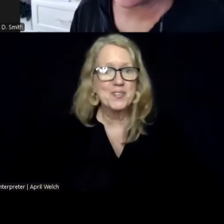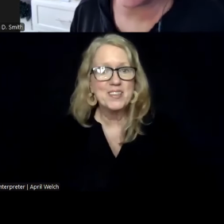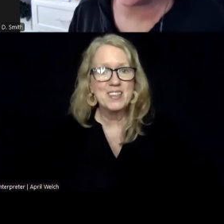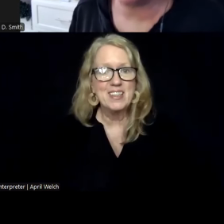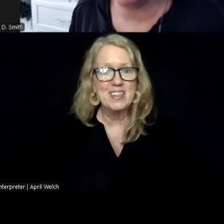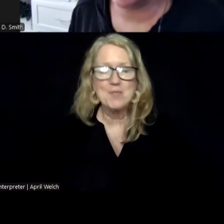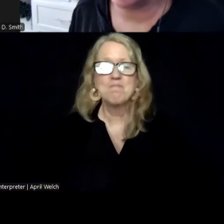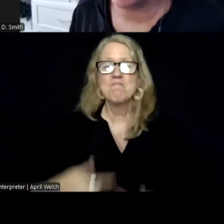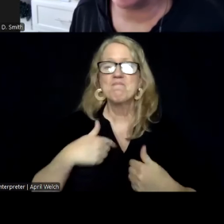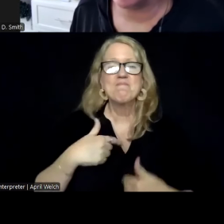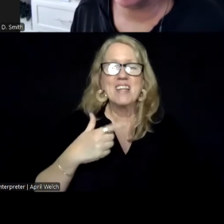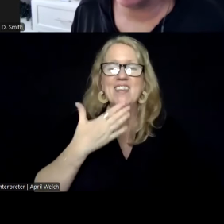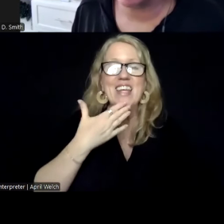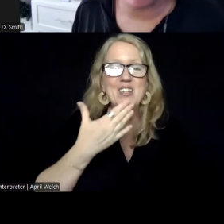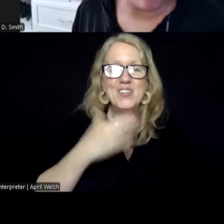Not for me, just thank you.